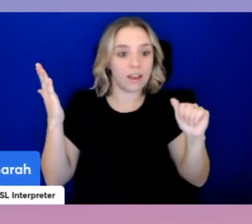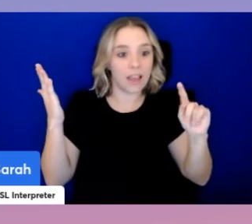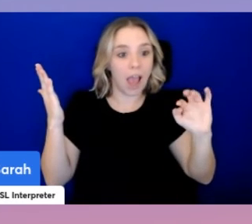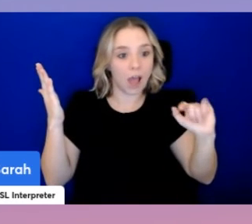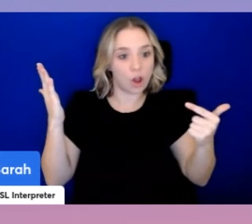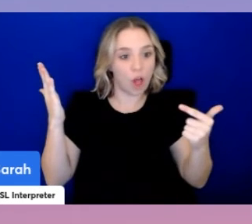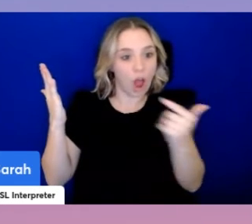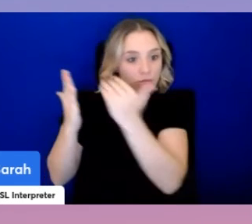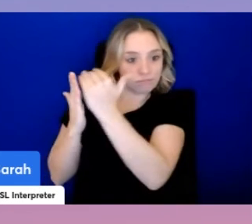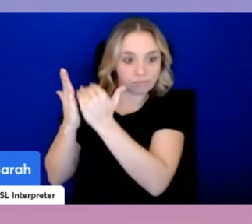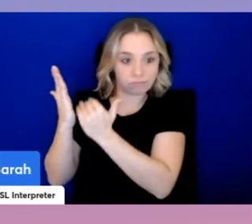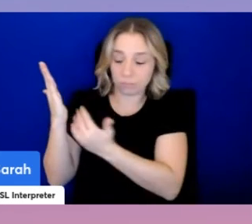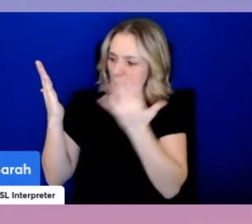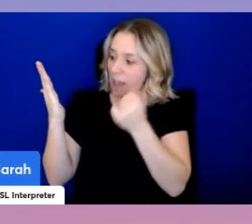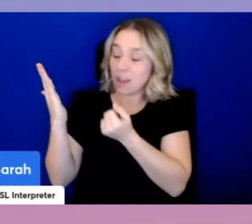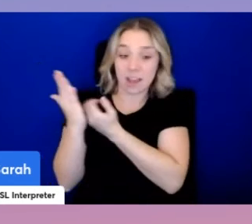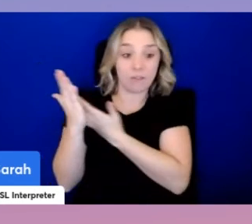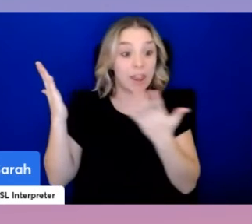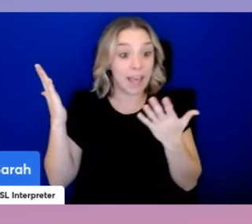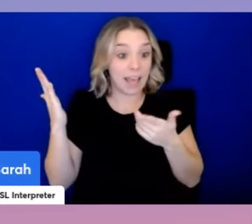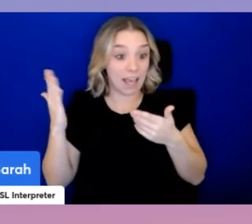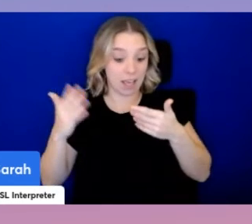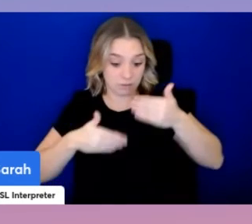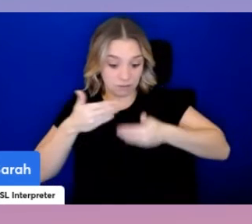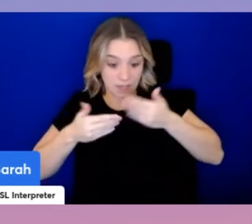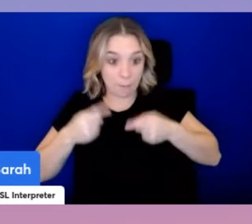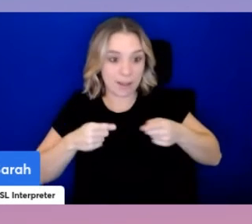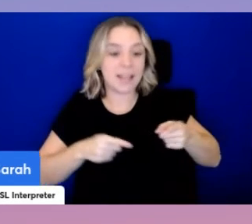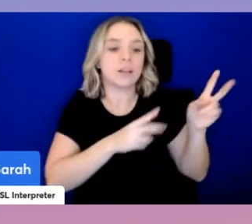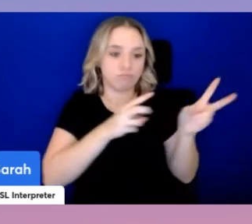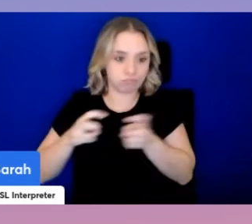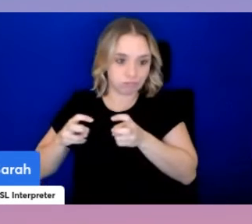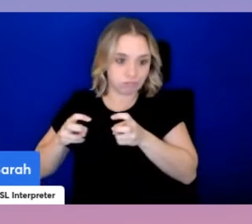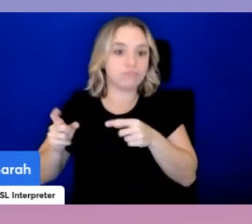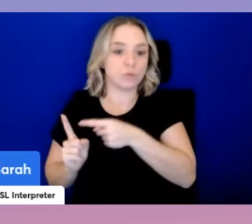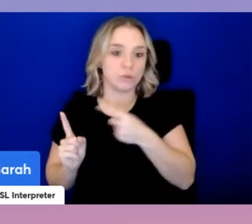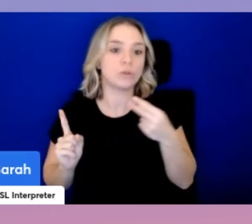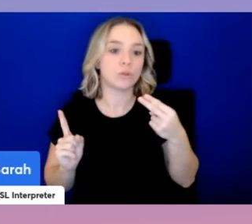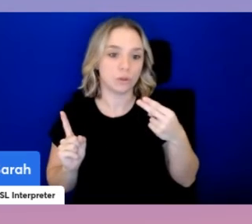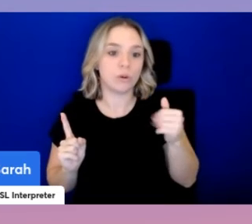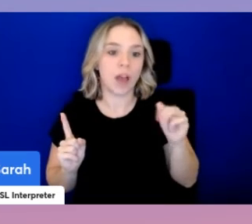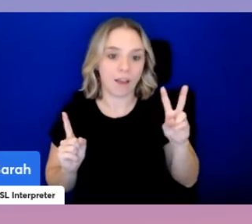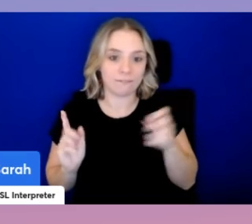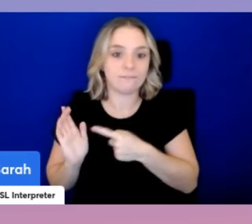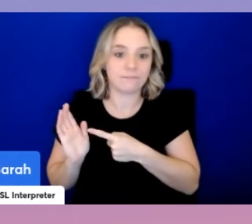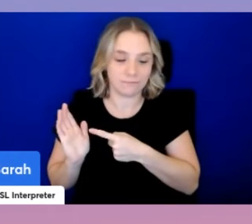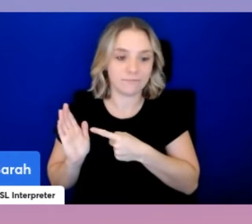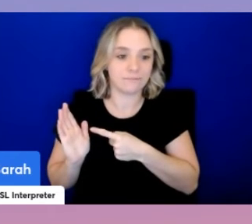doing right now is being ingested here into Hive Metastore by default.